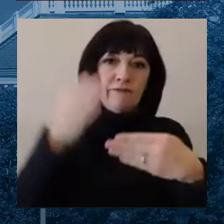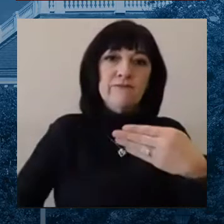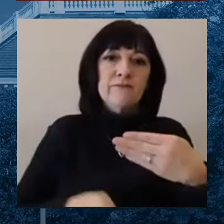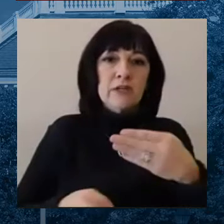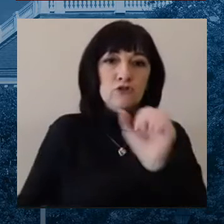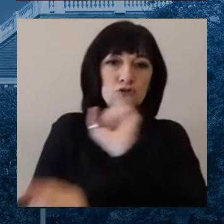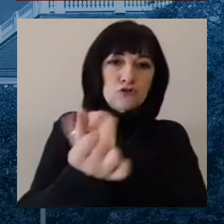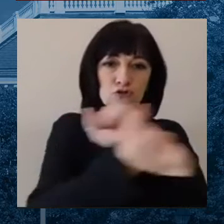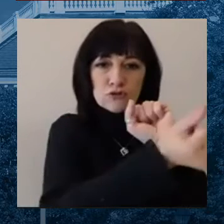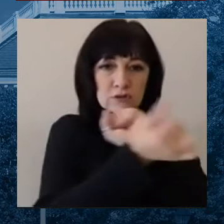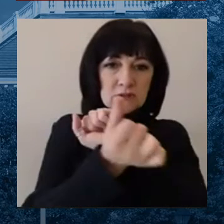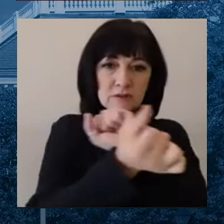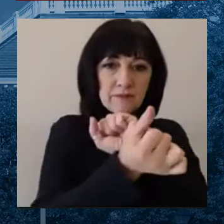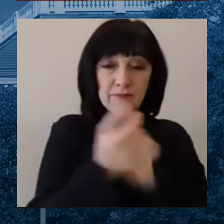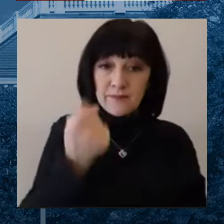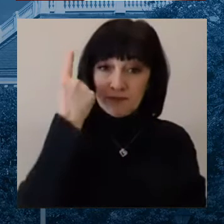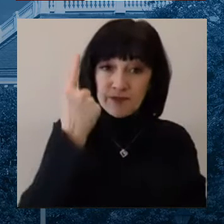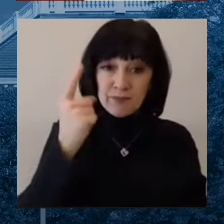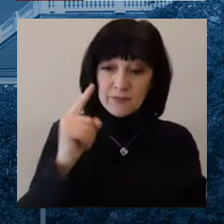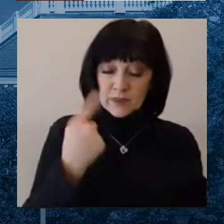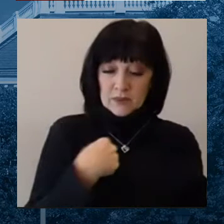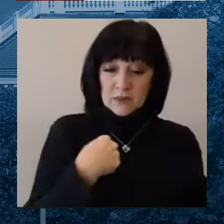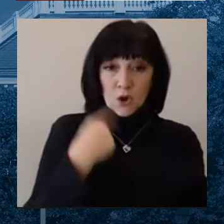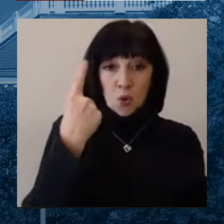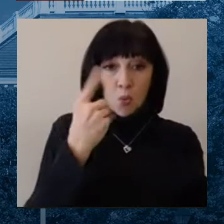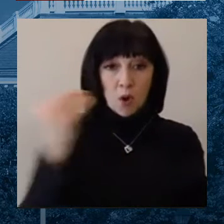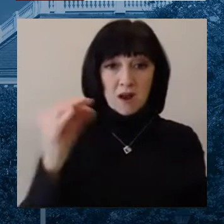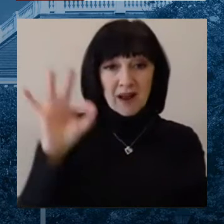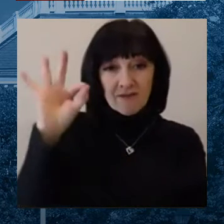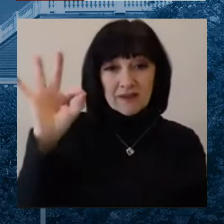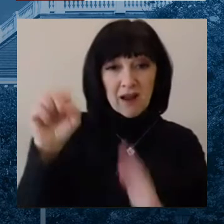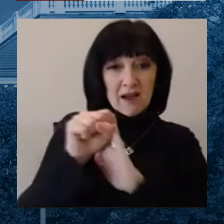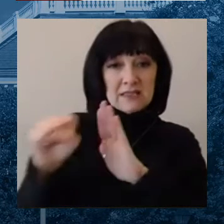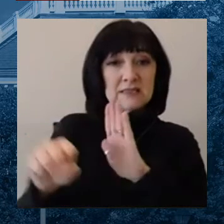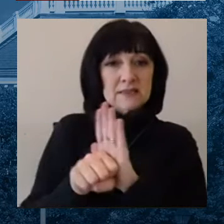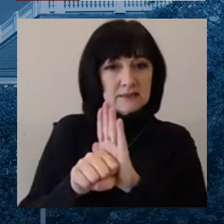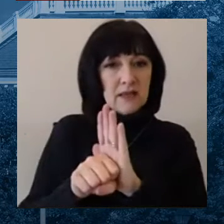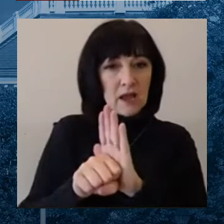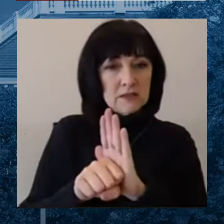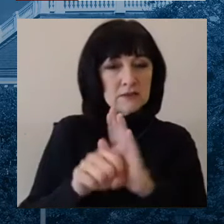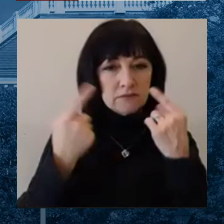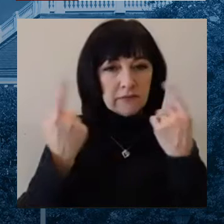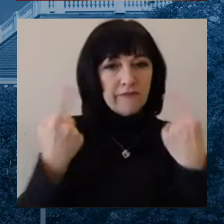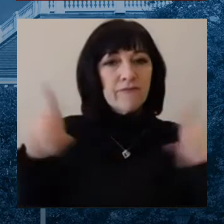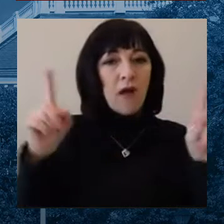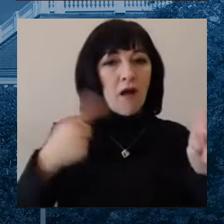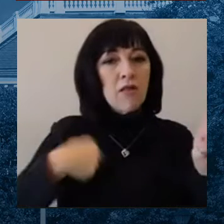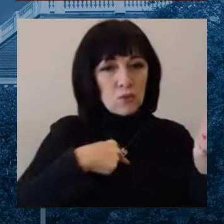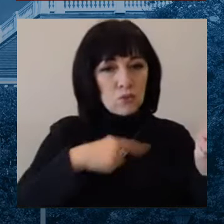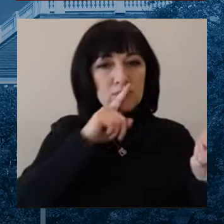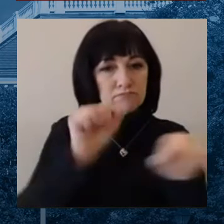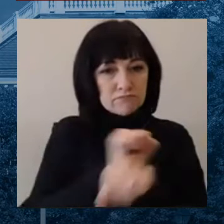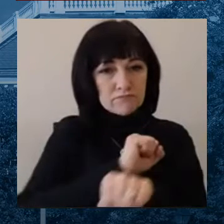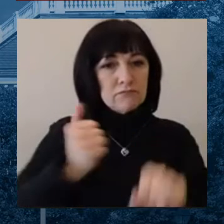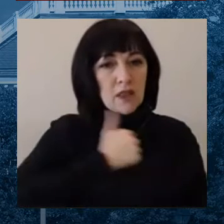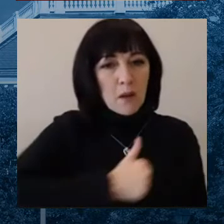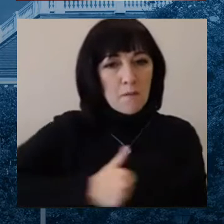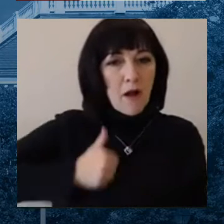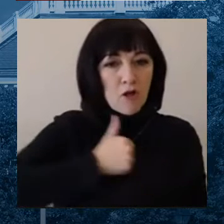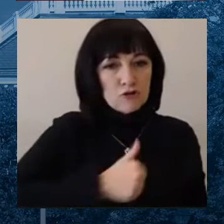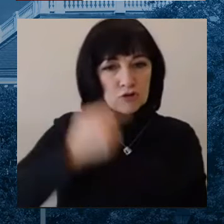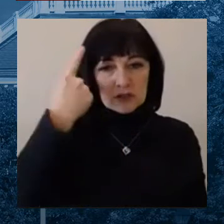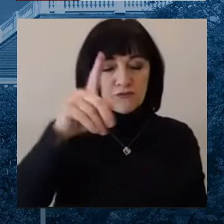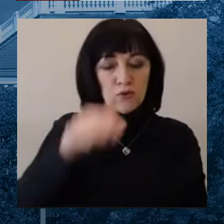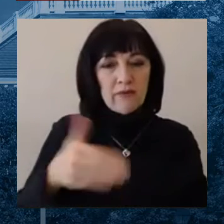has issued an apology for our 225-year history of slavery and segregation.